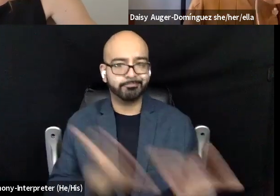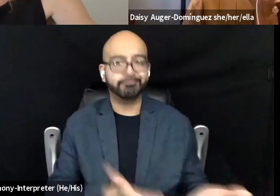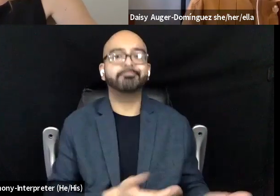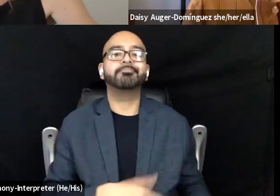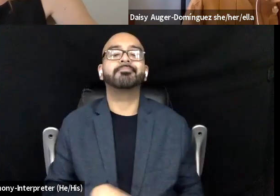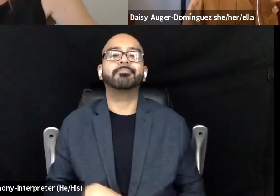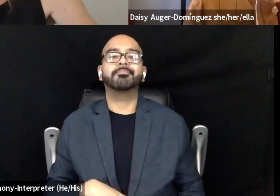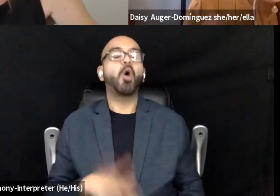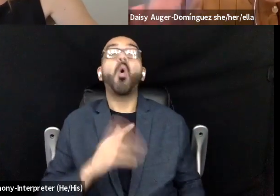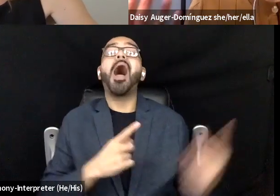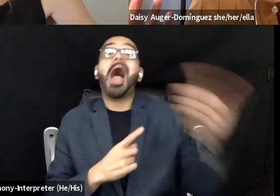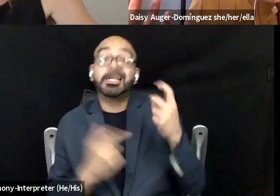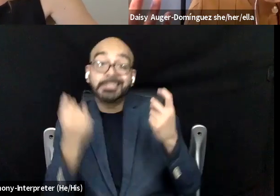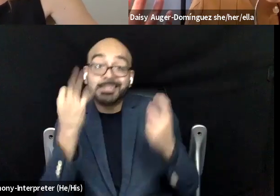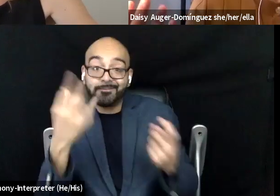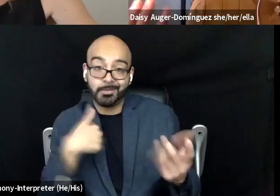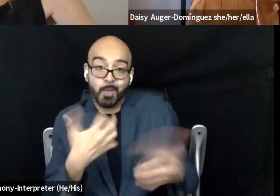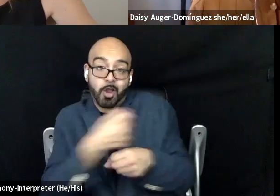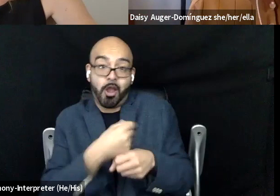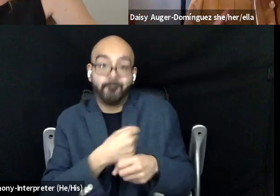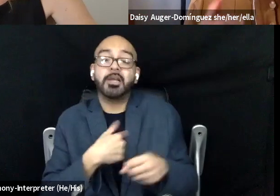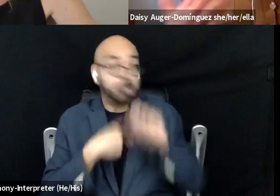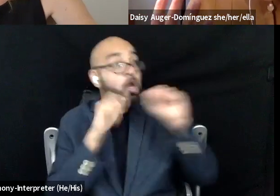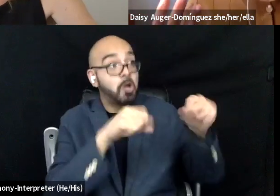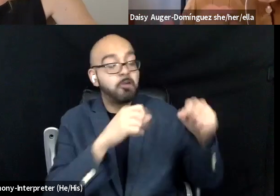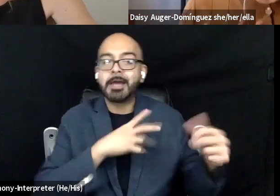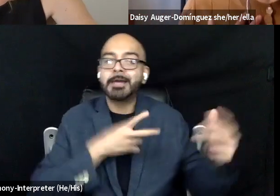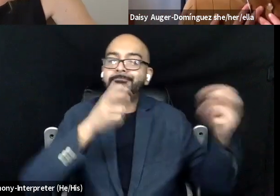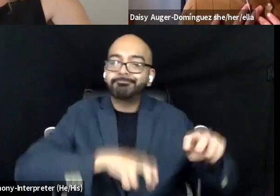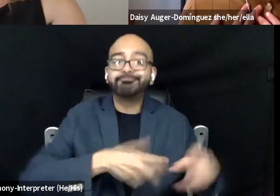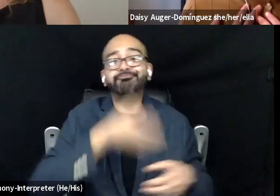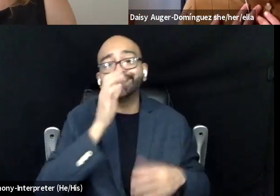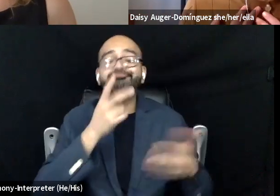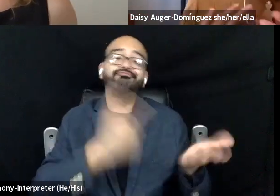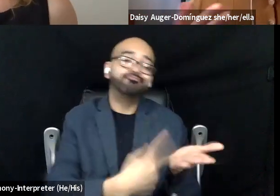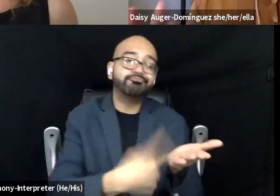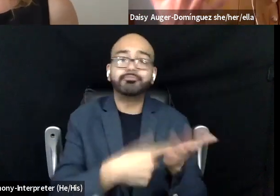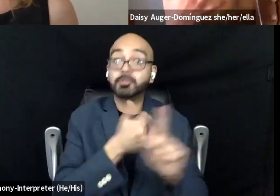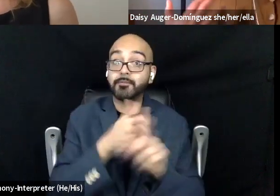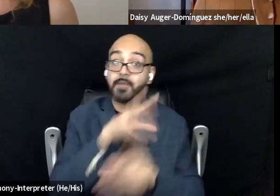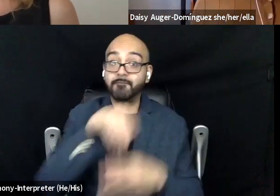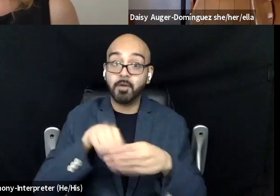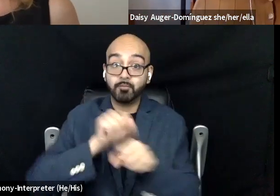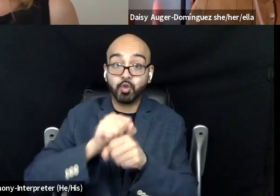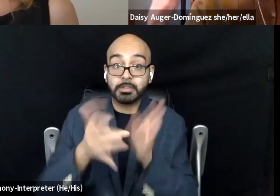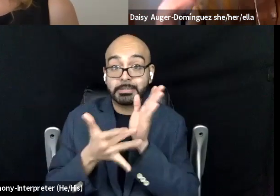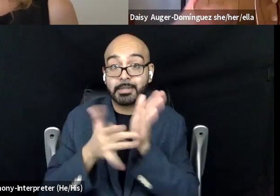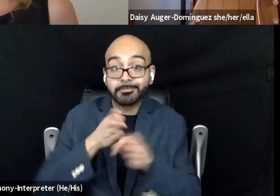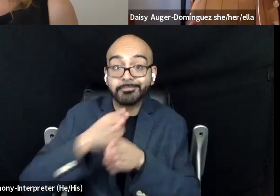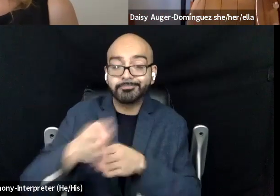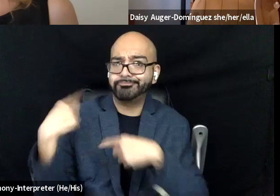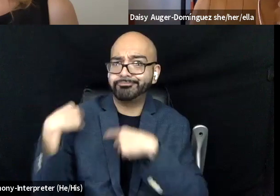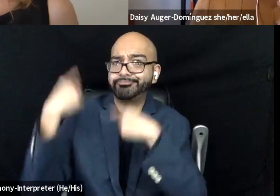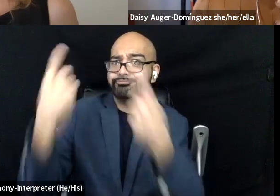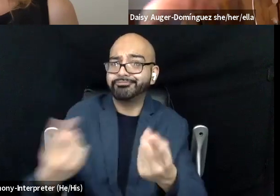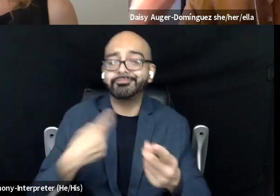chatting, we just had this amazing experience, and she had been in tech for far longer than I, so I was learning so much about how to navigate